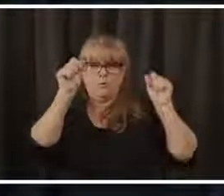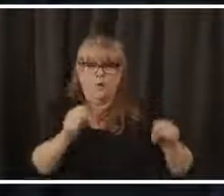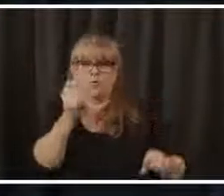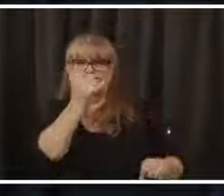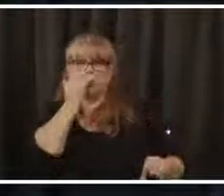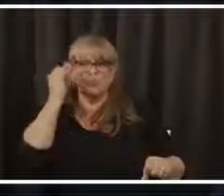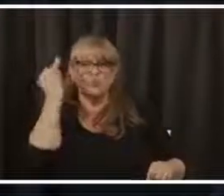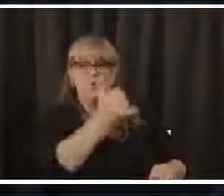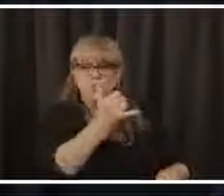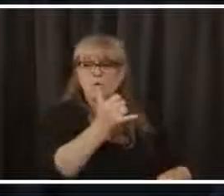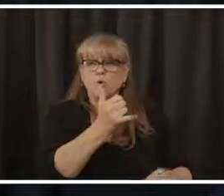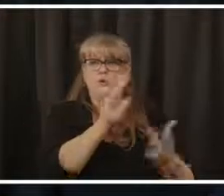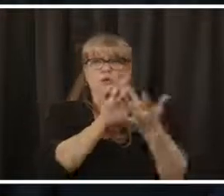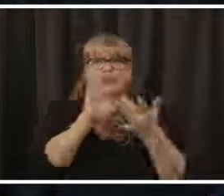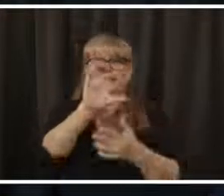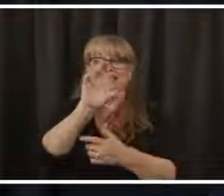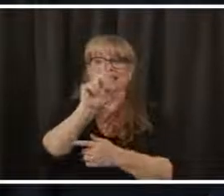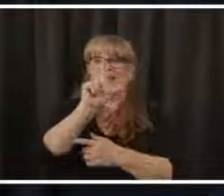at